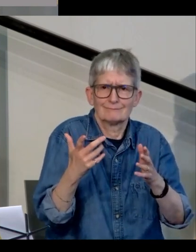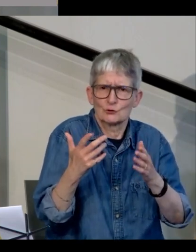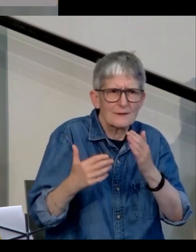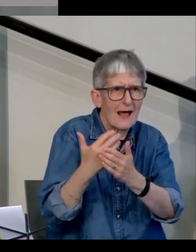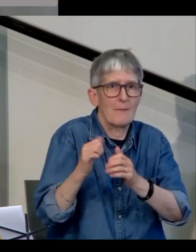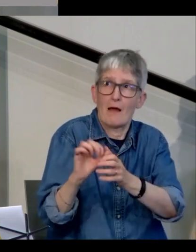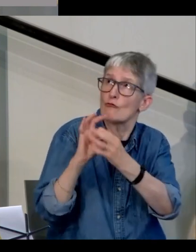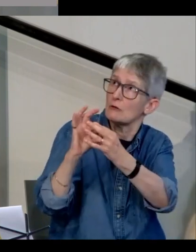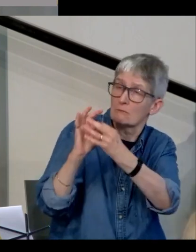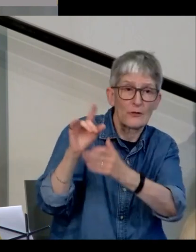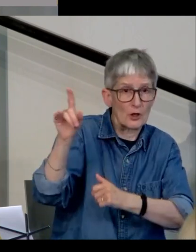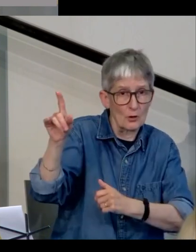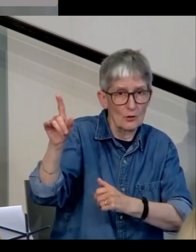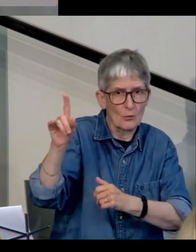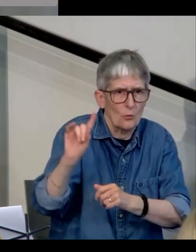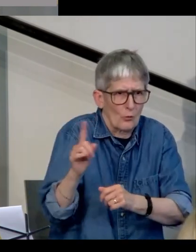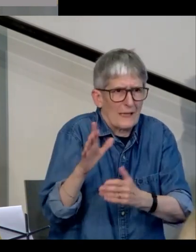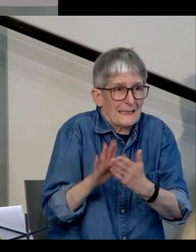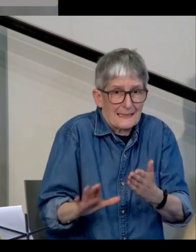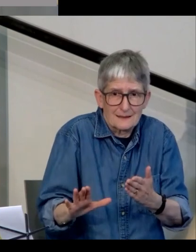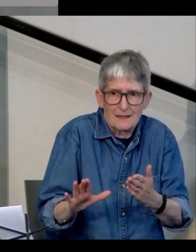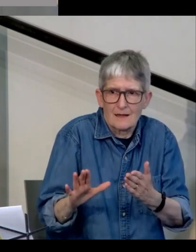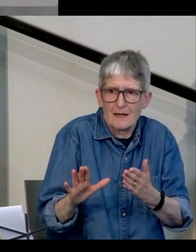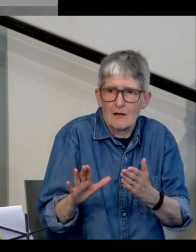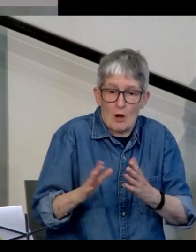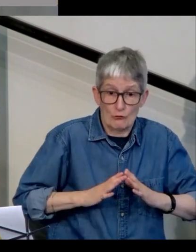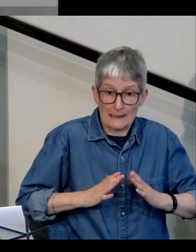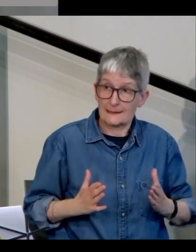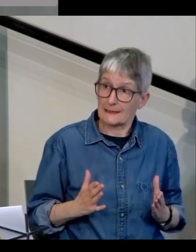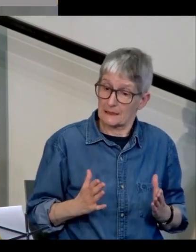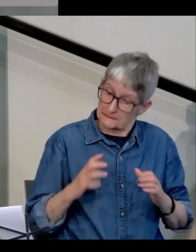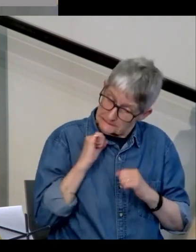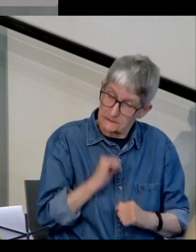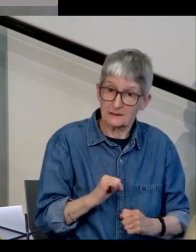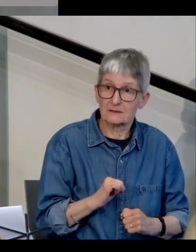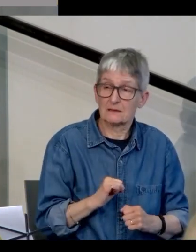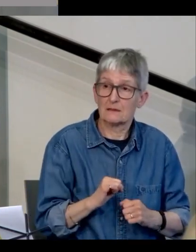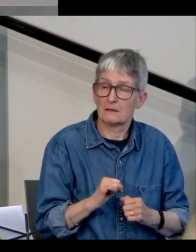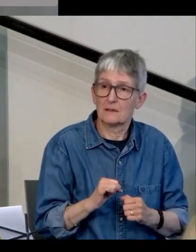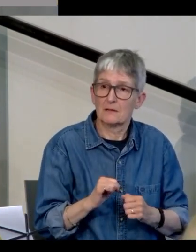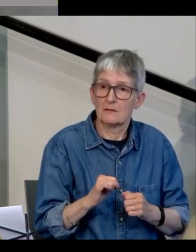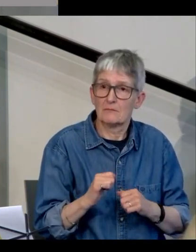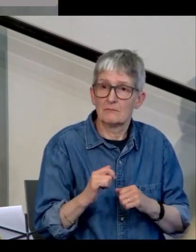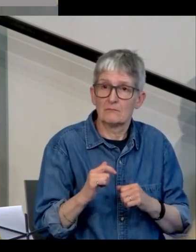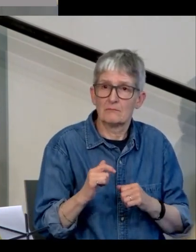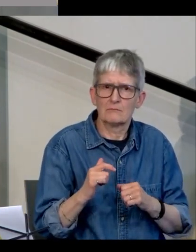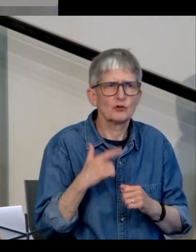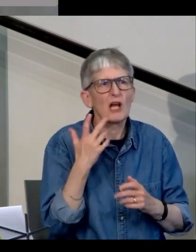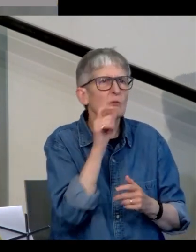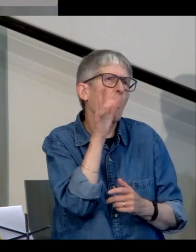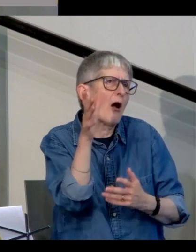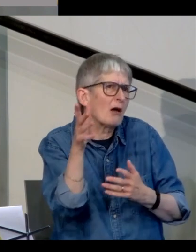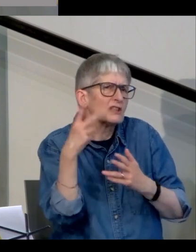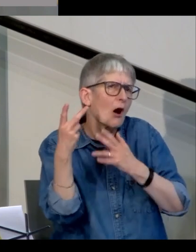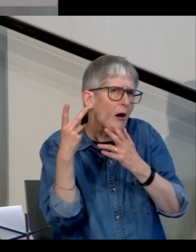our relationship with you, Lord, we're ready and we're committed. We don't want it just to be words in a song.